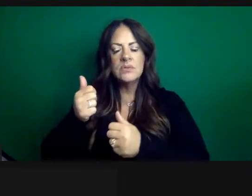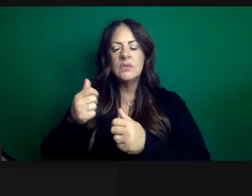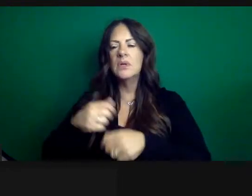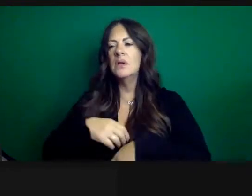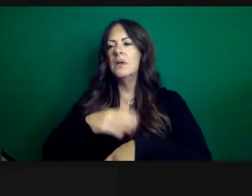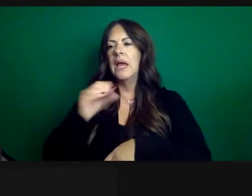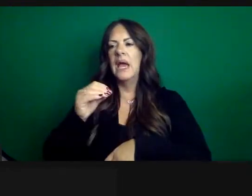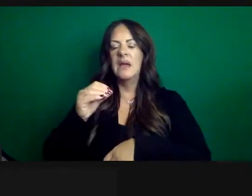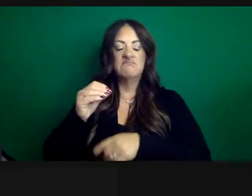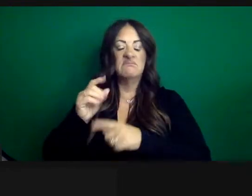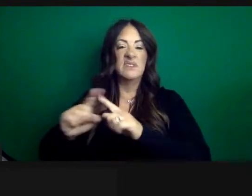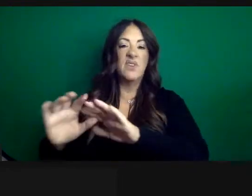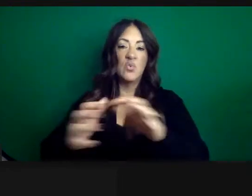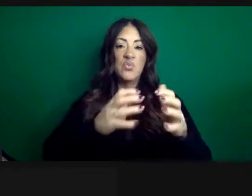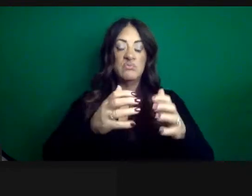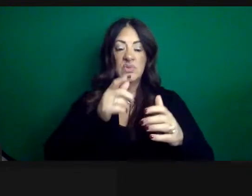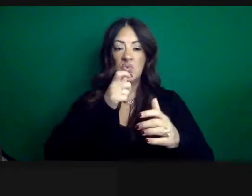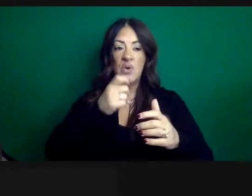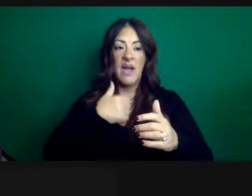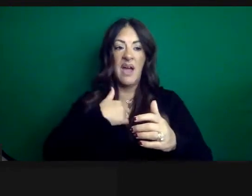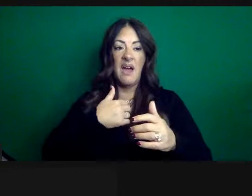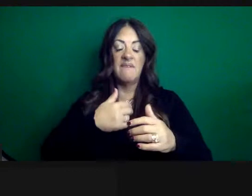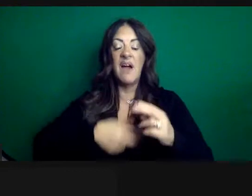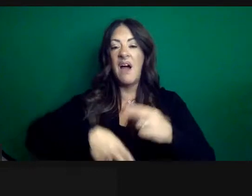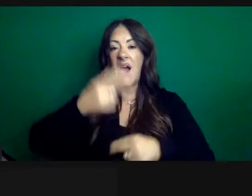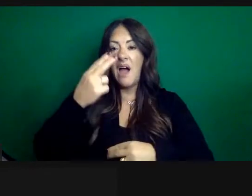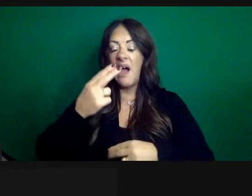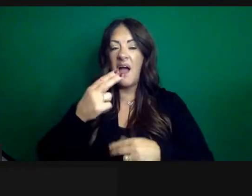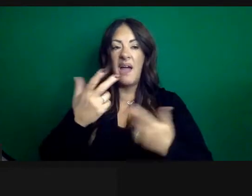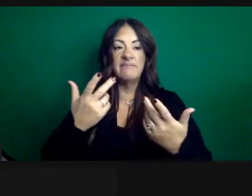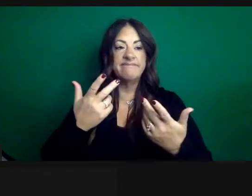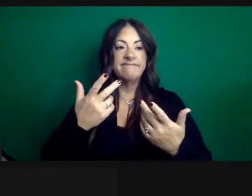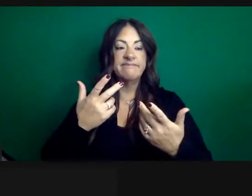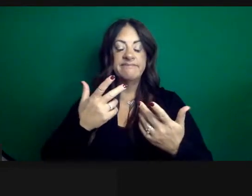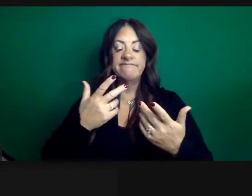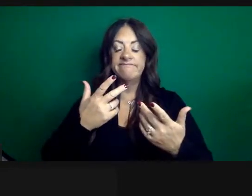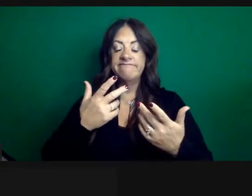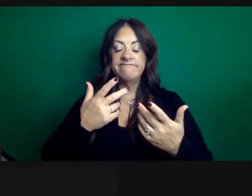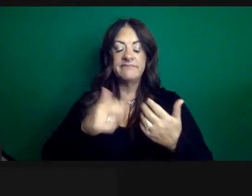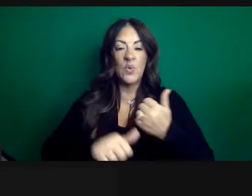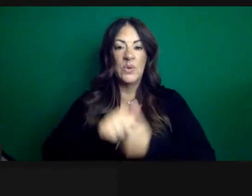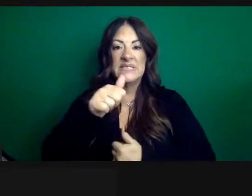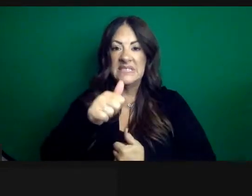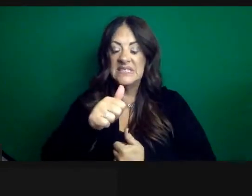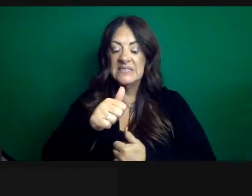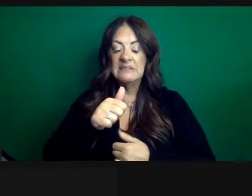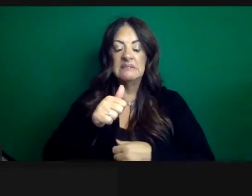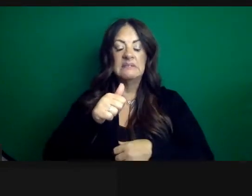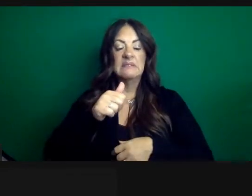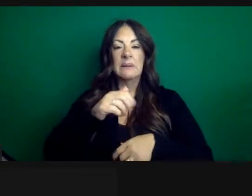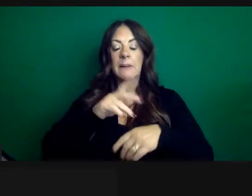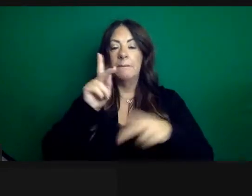with serious health conditions, over the age of 65, those with certain severe